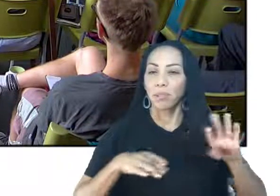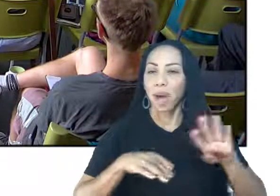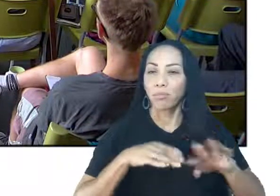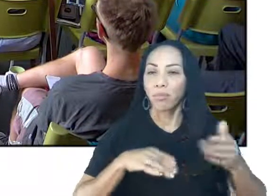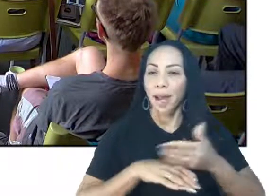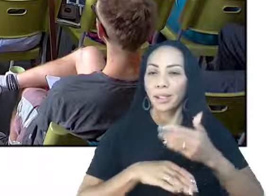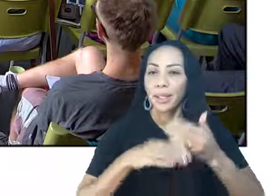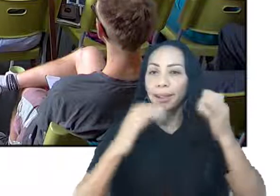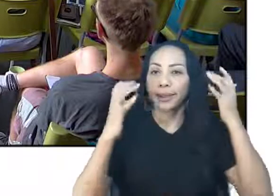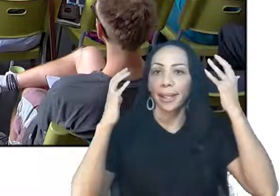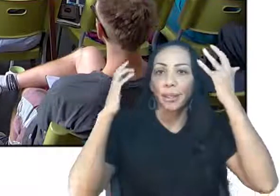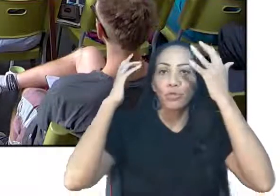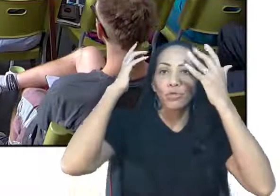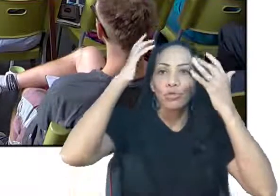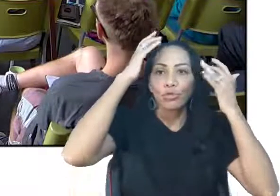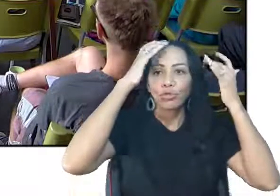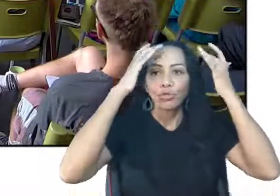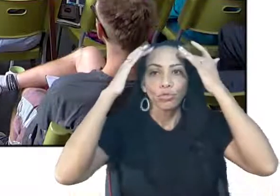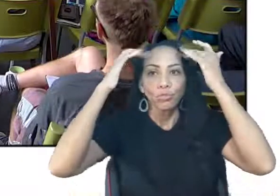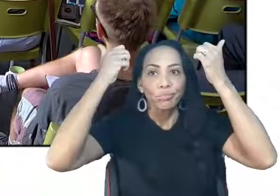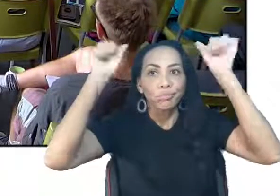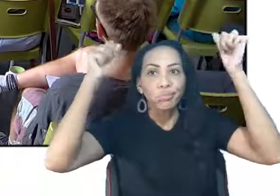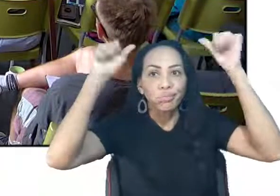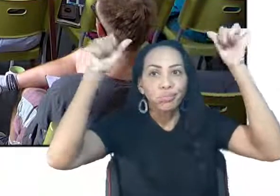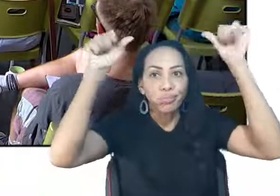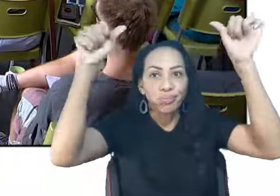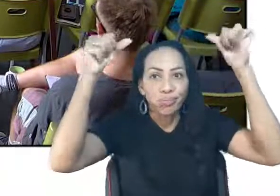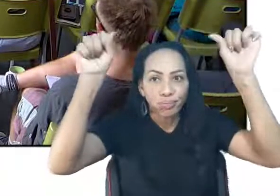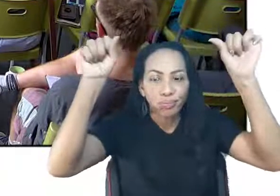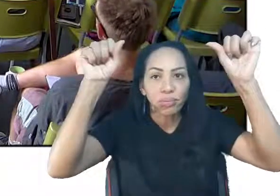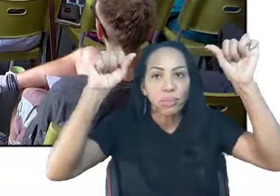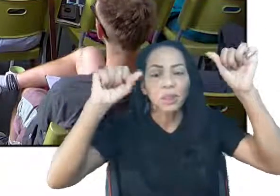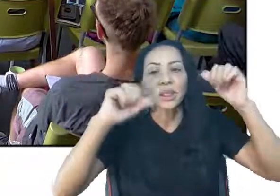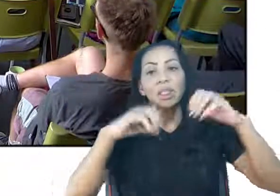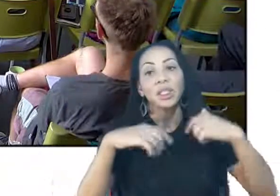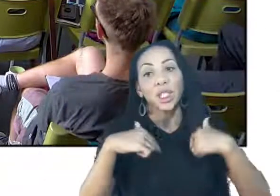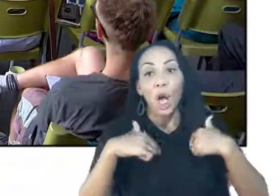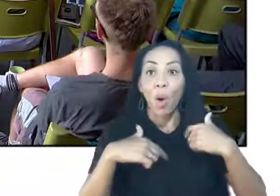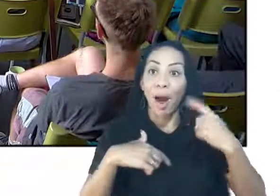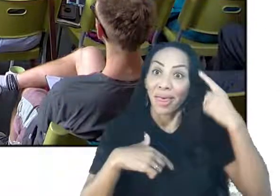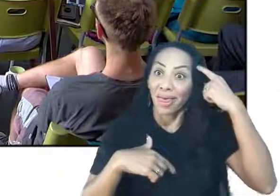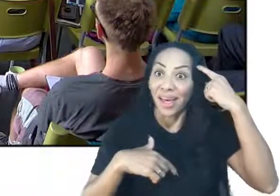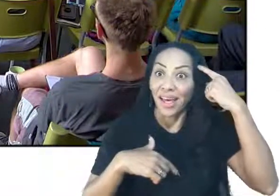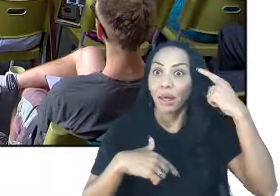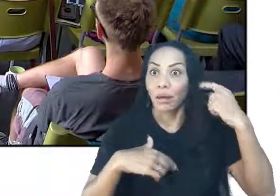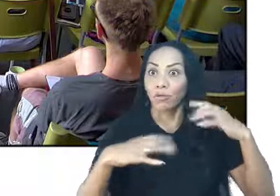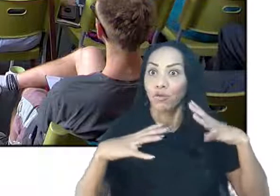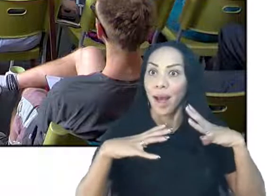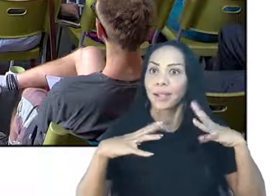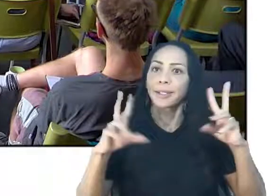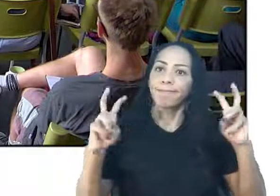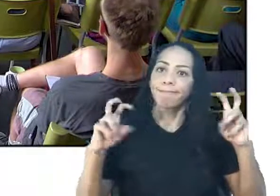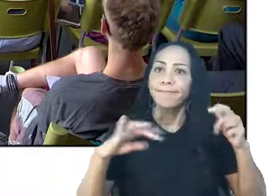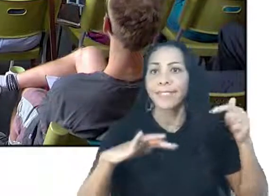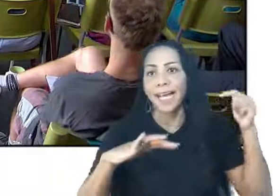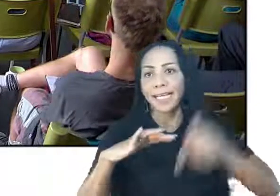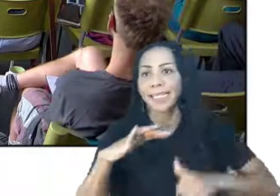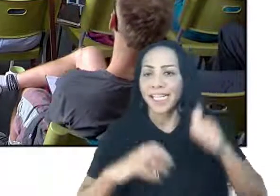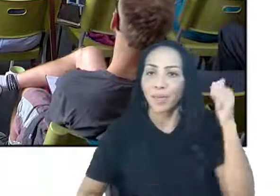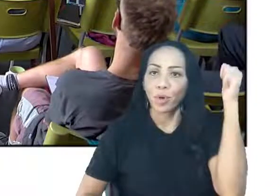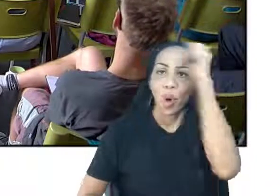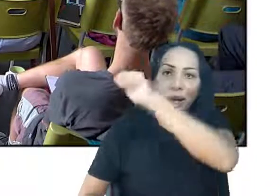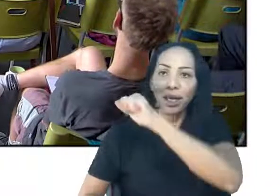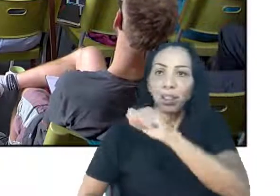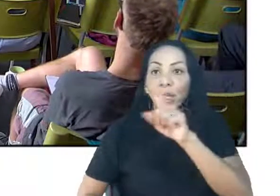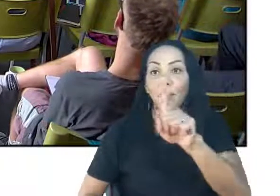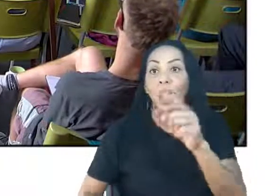like it's a kind of technology or a type of knowledge. And I feel like in collective rest, I mean, we kind of know this from meditation and